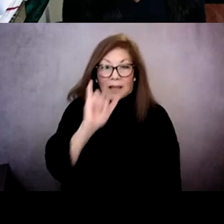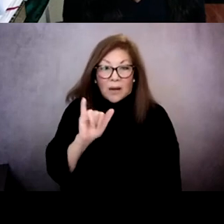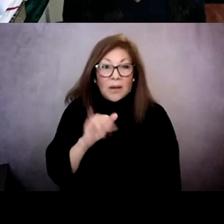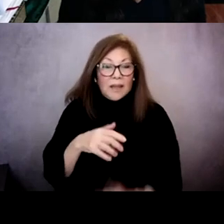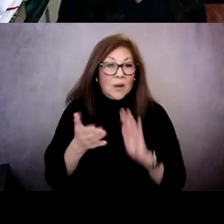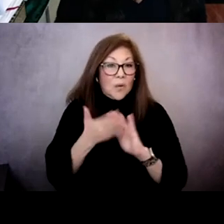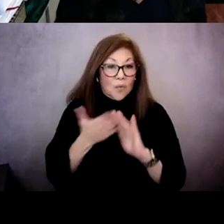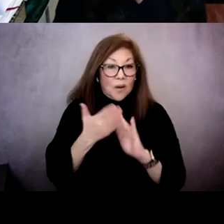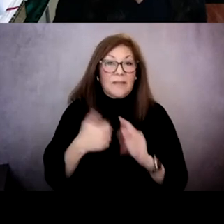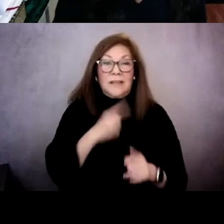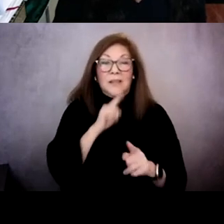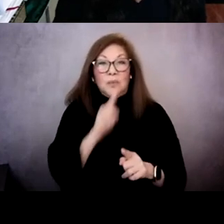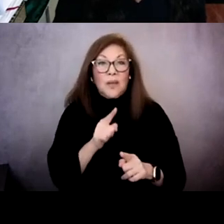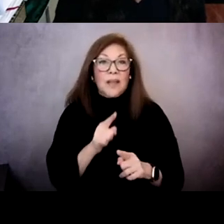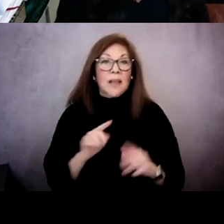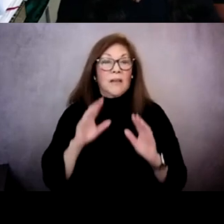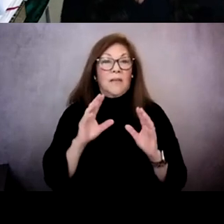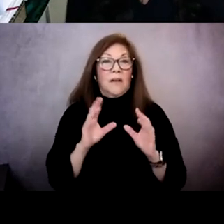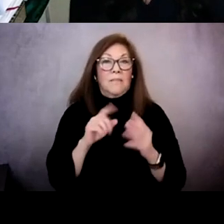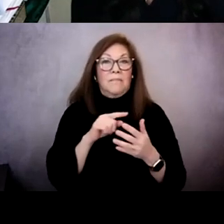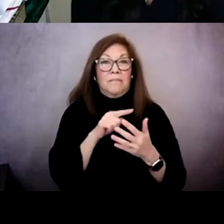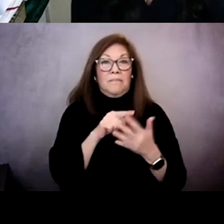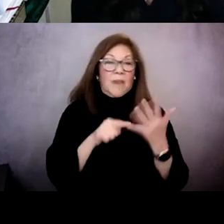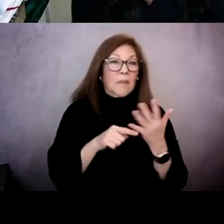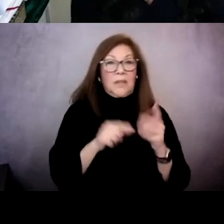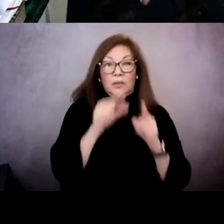but it's basically a combination of those words.